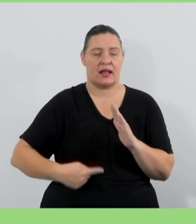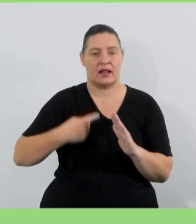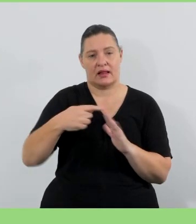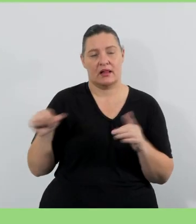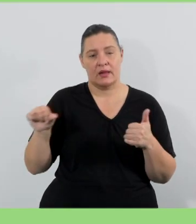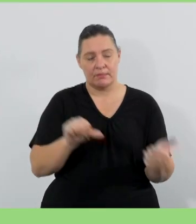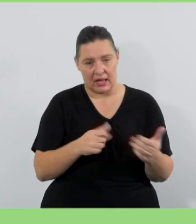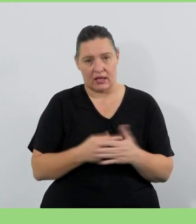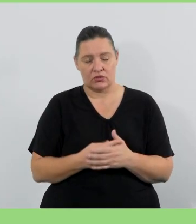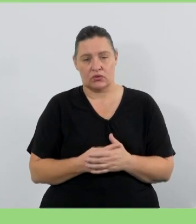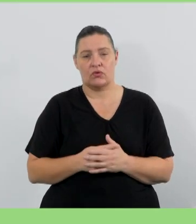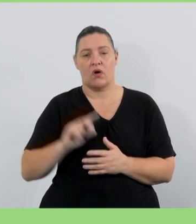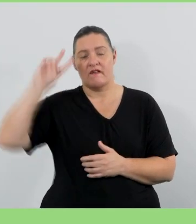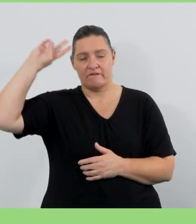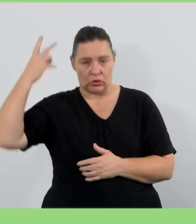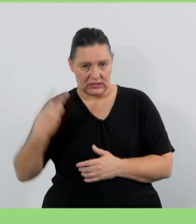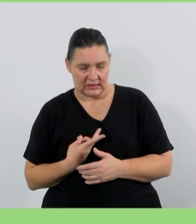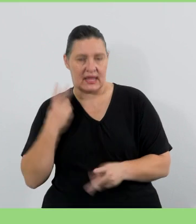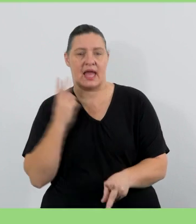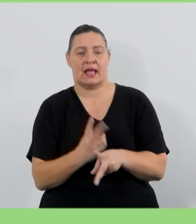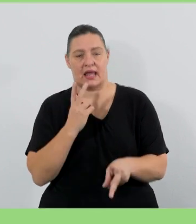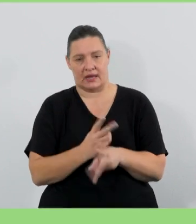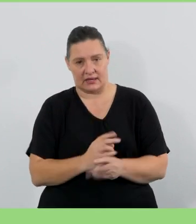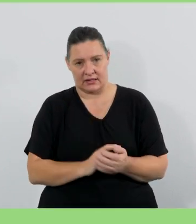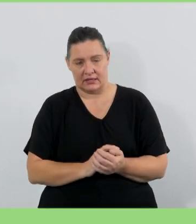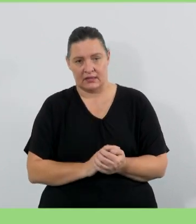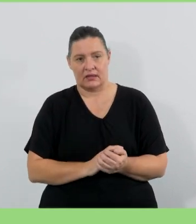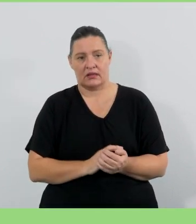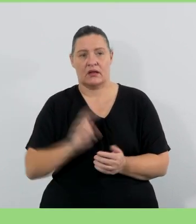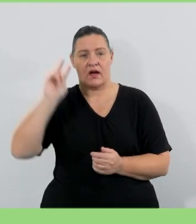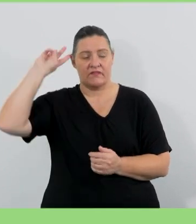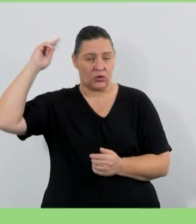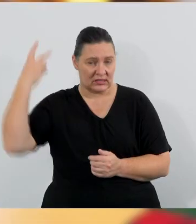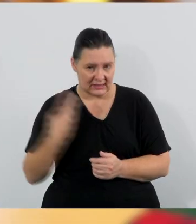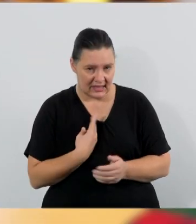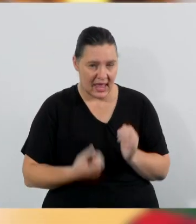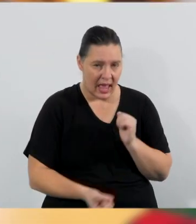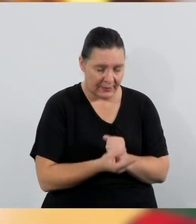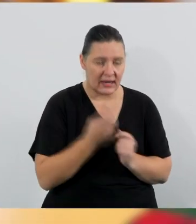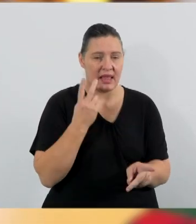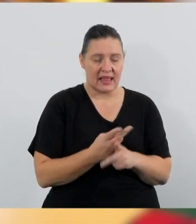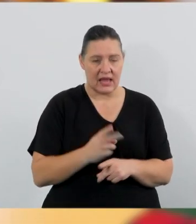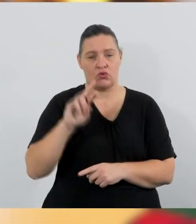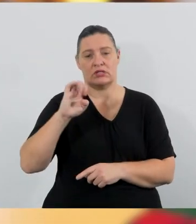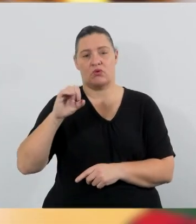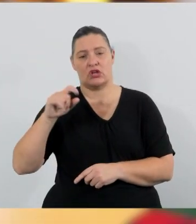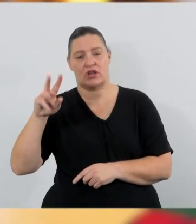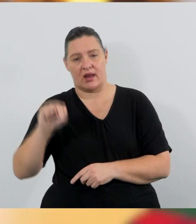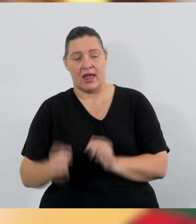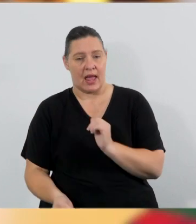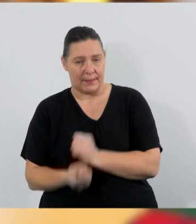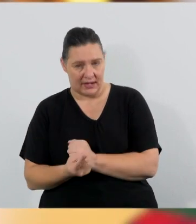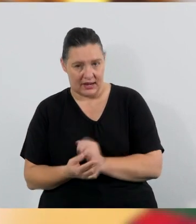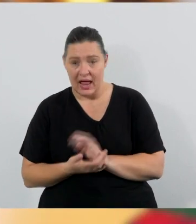goes back to photosynthesis again. So photosynthesis happens and then respiration happens afterwards. So there's